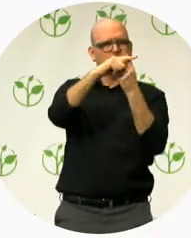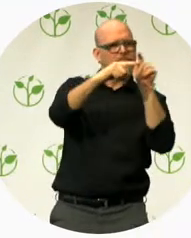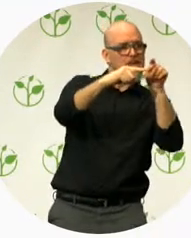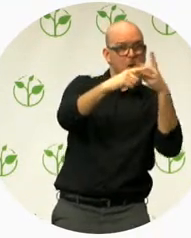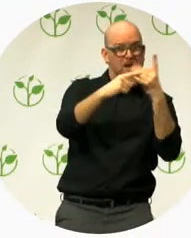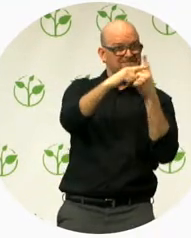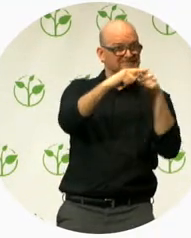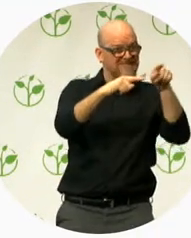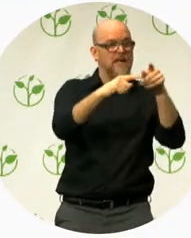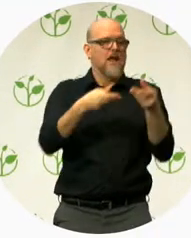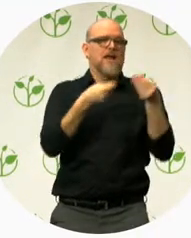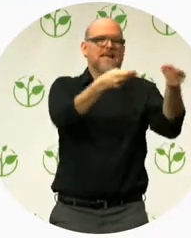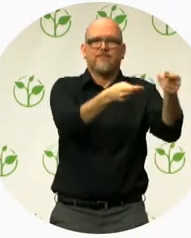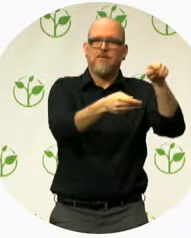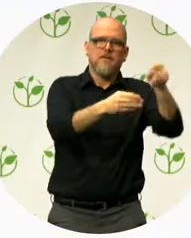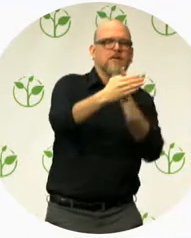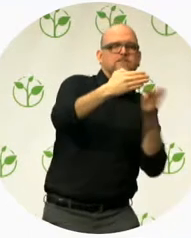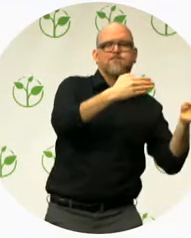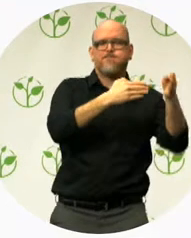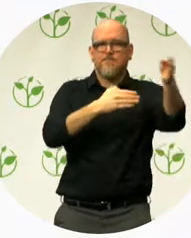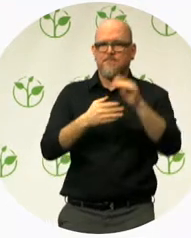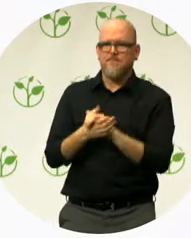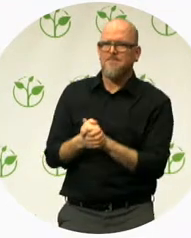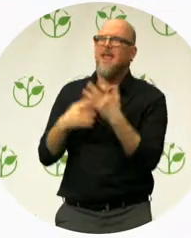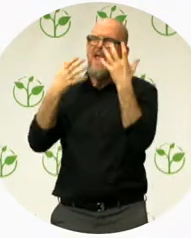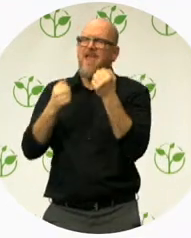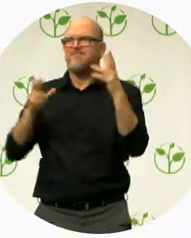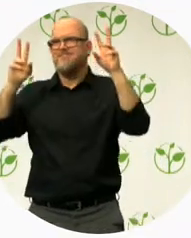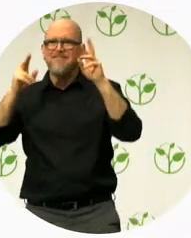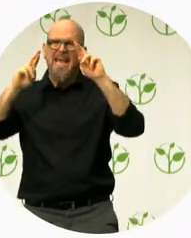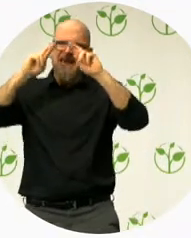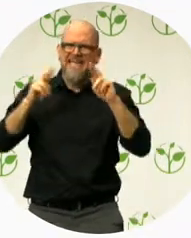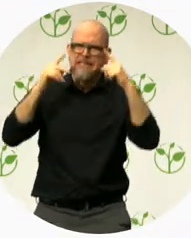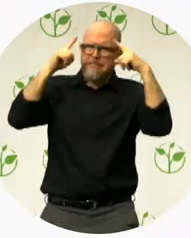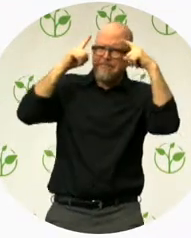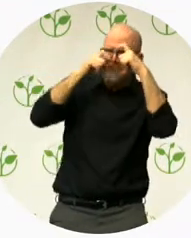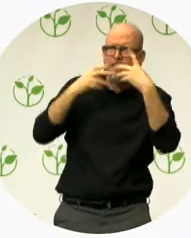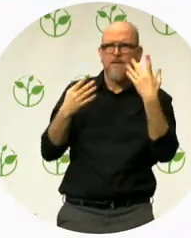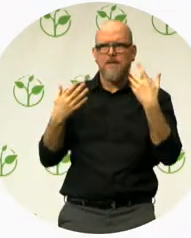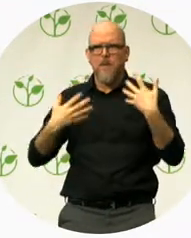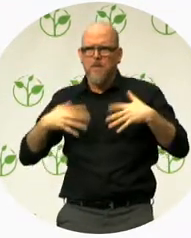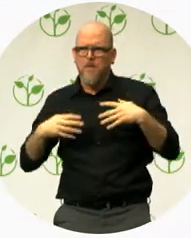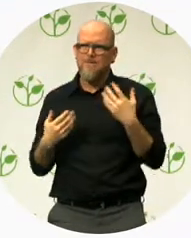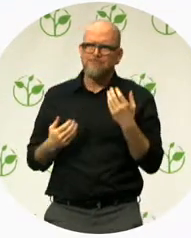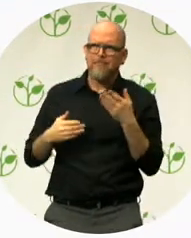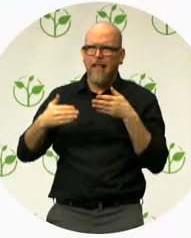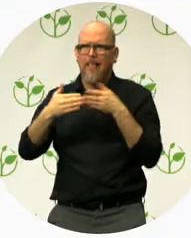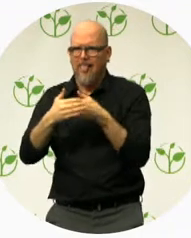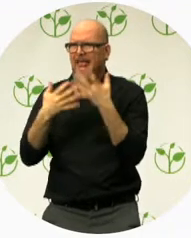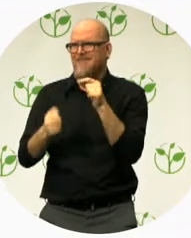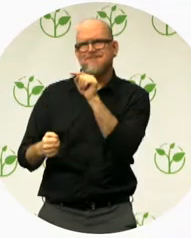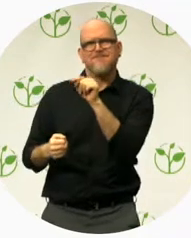Unfortunately, there is a risk in the other direction. To the degree that anyone that we are